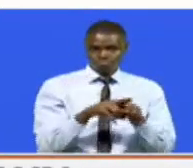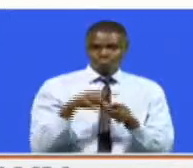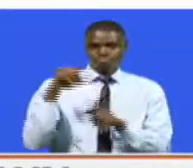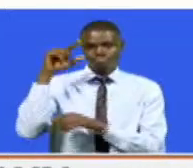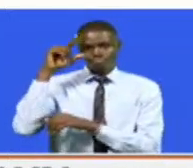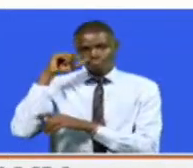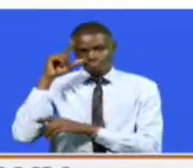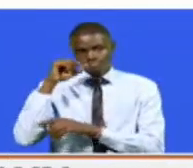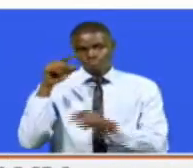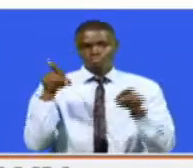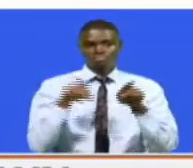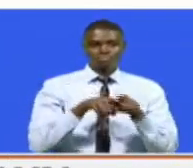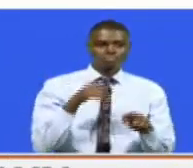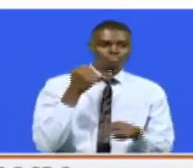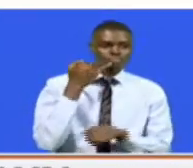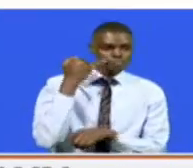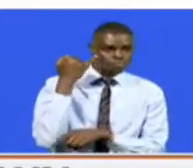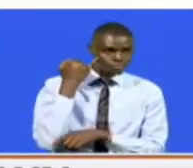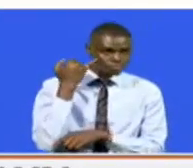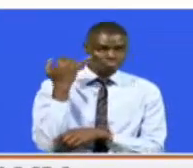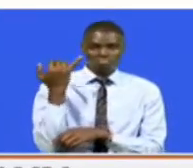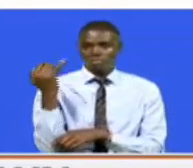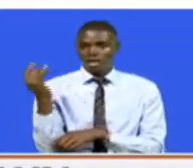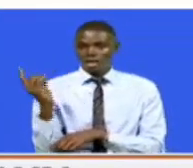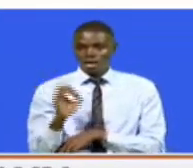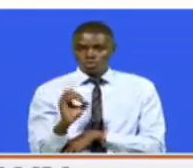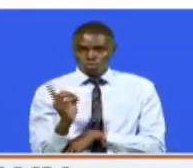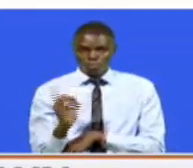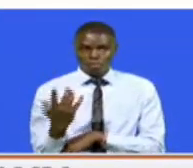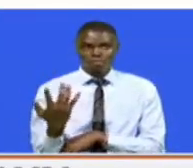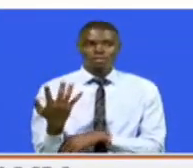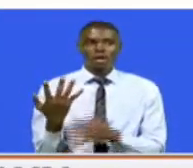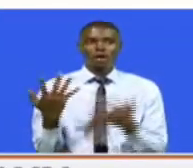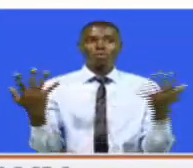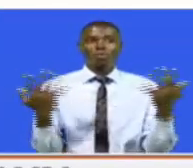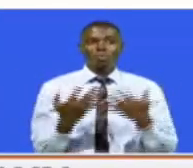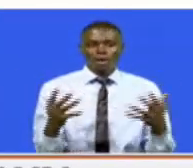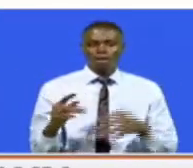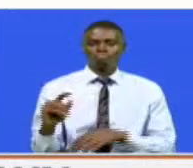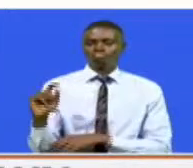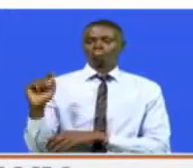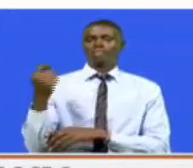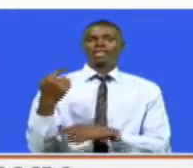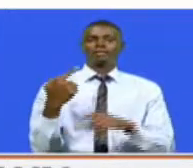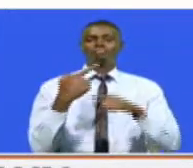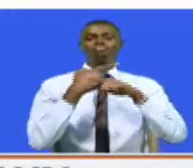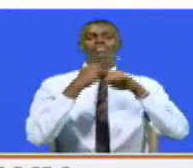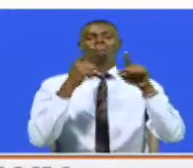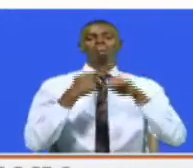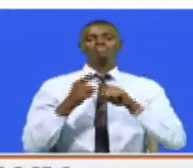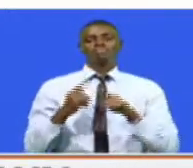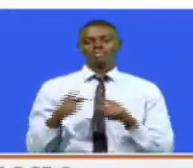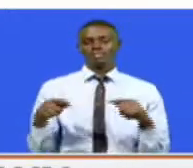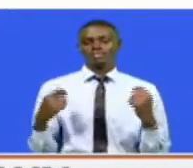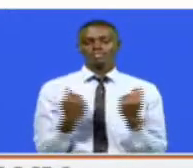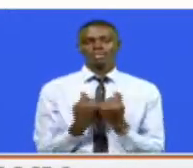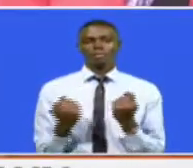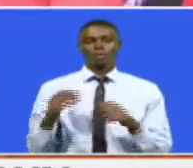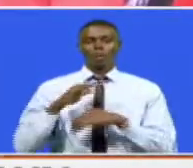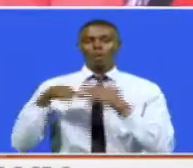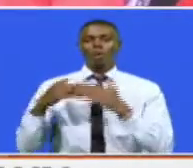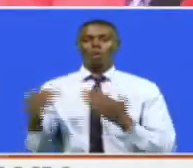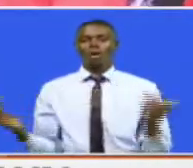Mombasa, ni kama Nakuru, Nairobi, ni mahali wa Kenya, wa kabila zote